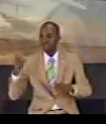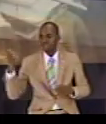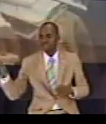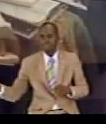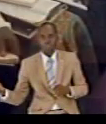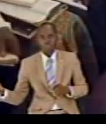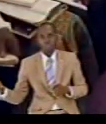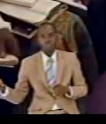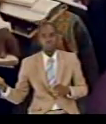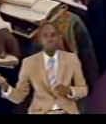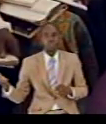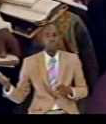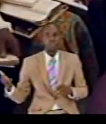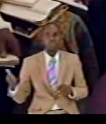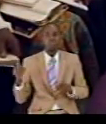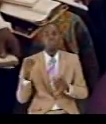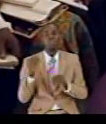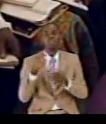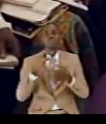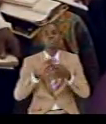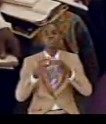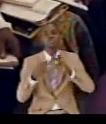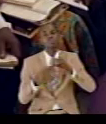side, over there,